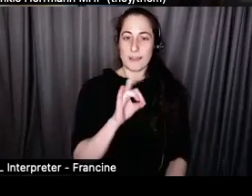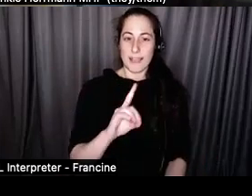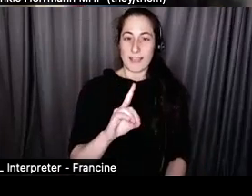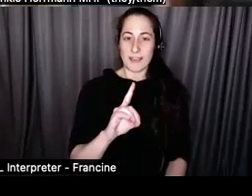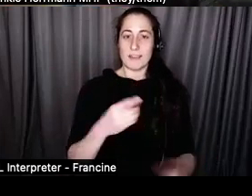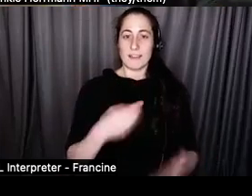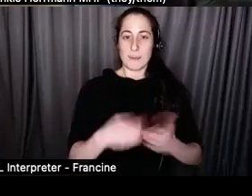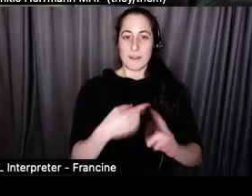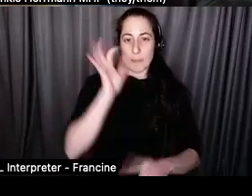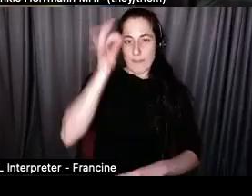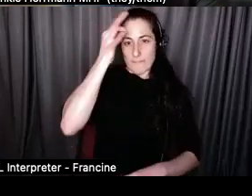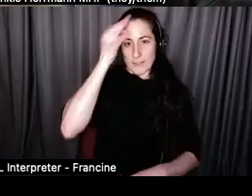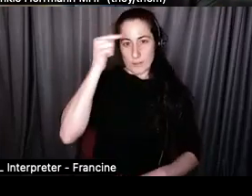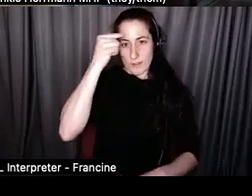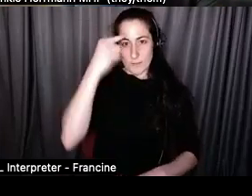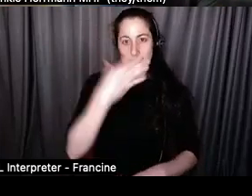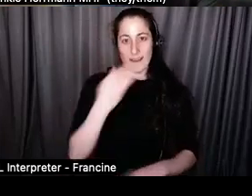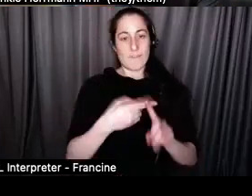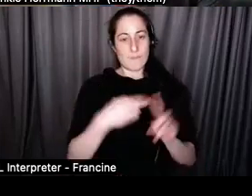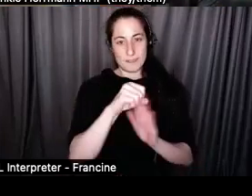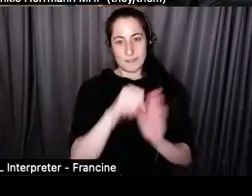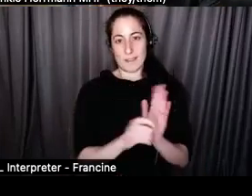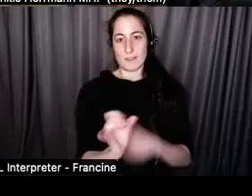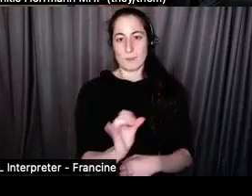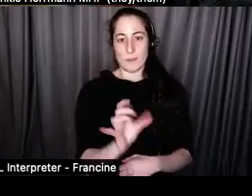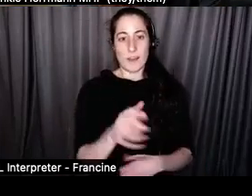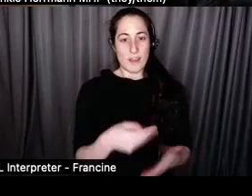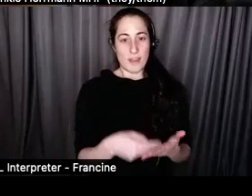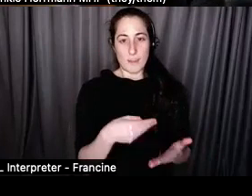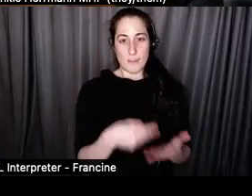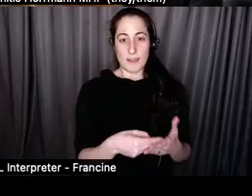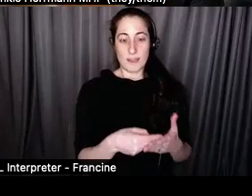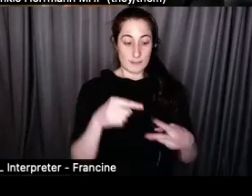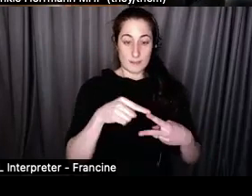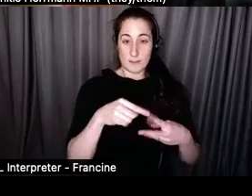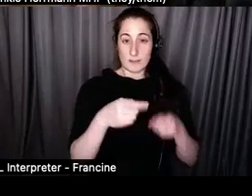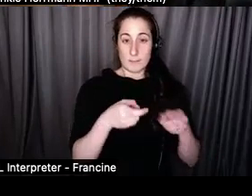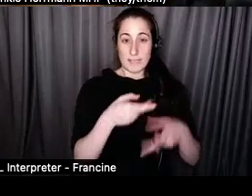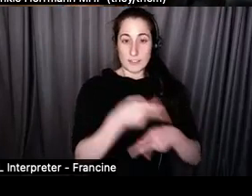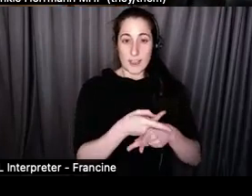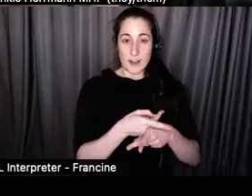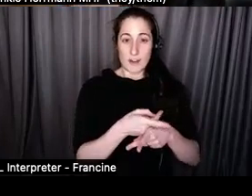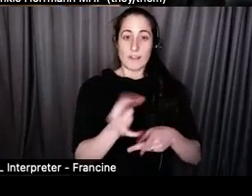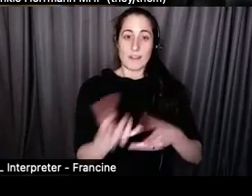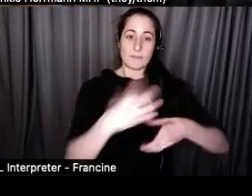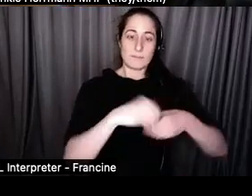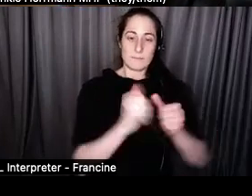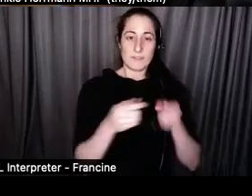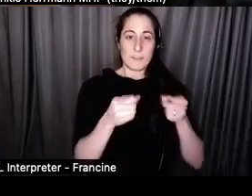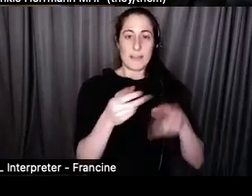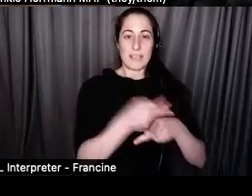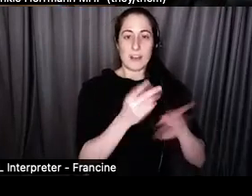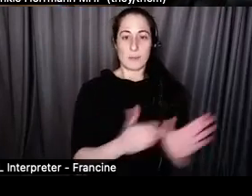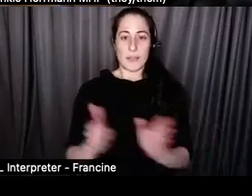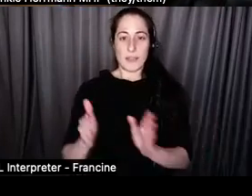government, and then also money comes from the state government. That money in managed care then goes to a managed care plan. So some examples of